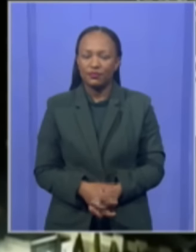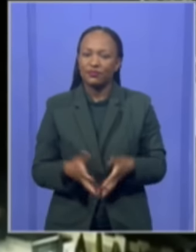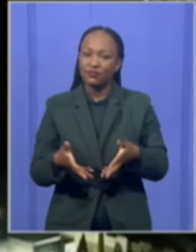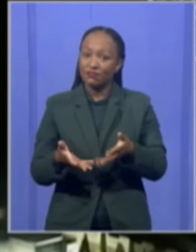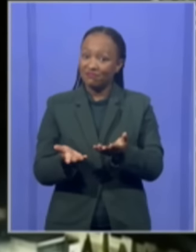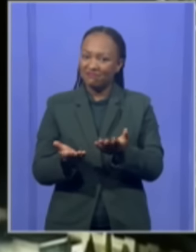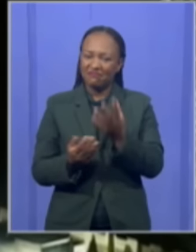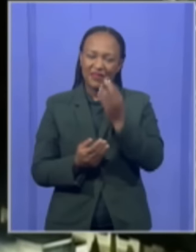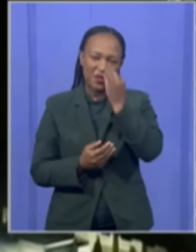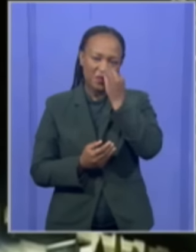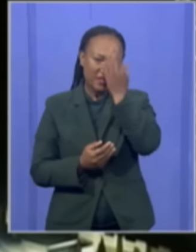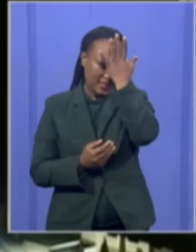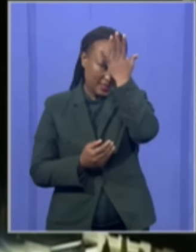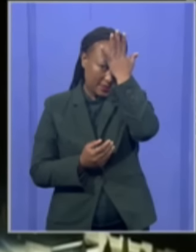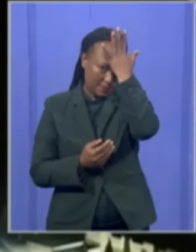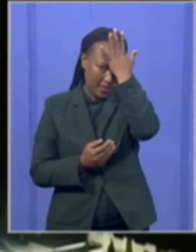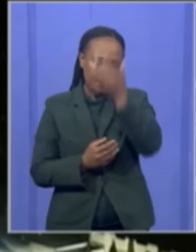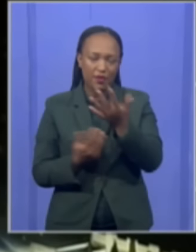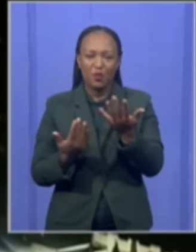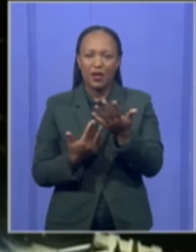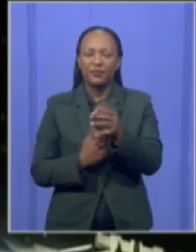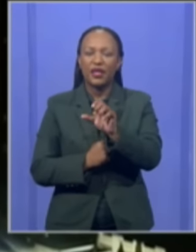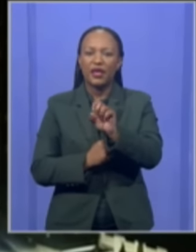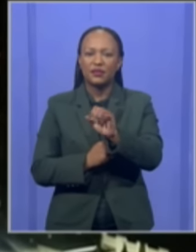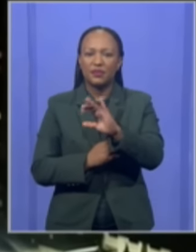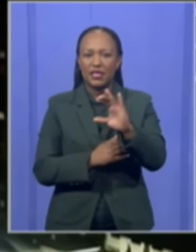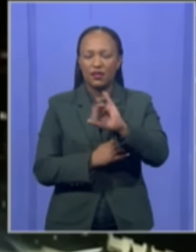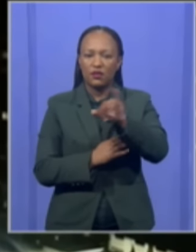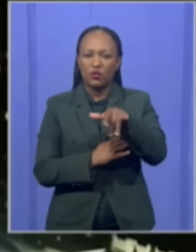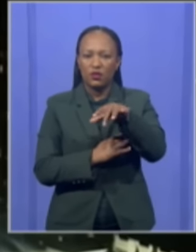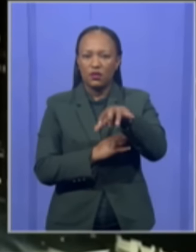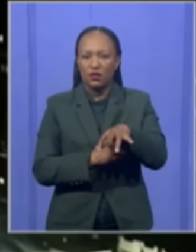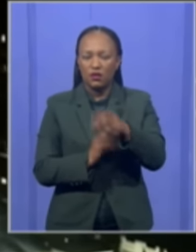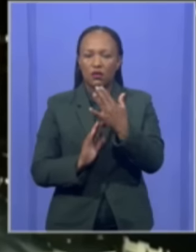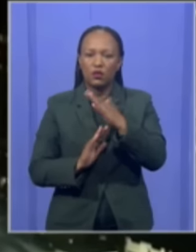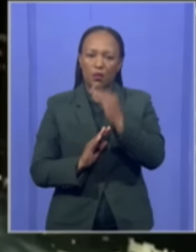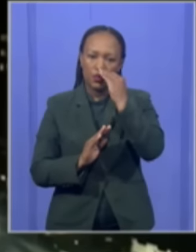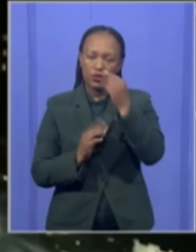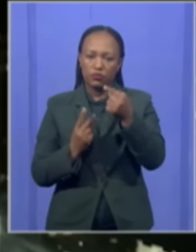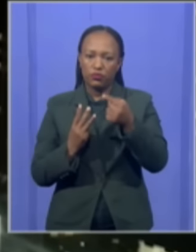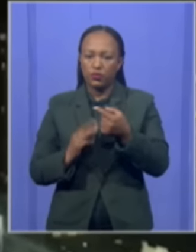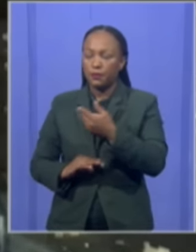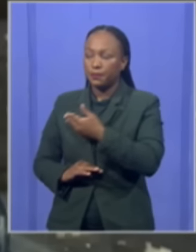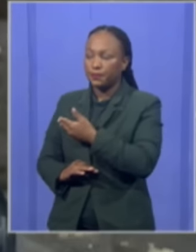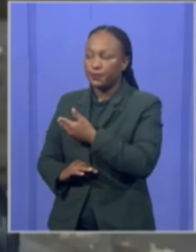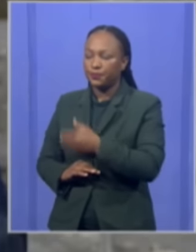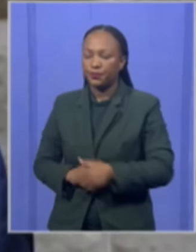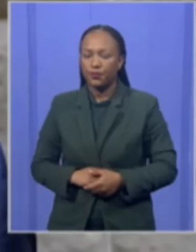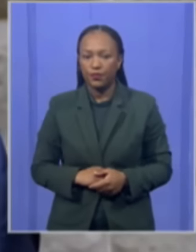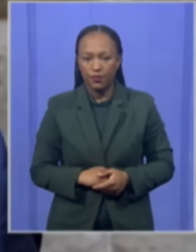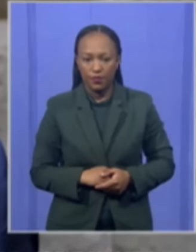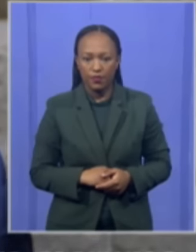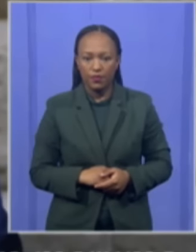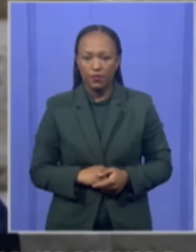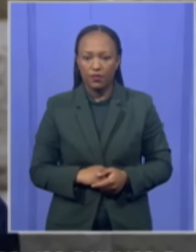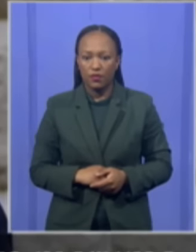Tšeke ditaba tša Sepedi tša SABC 2 go tšwa ka Auckland Park, Johannesburg. Ditlhogo tša tšona ke tše. We have concluded